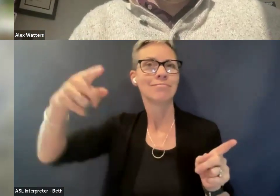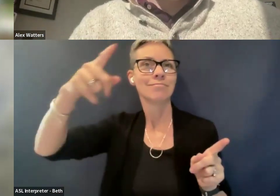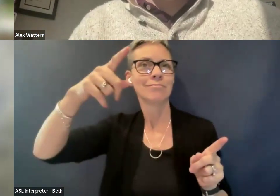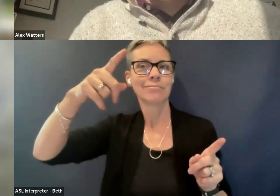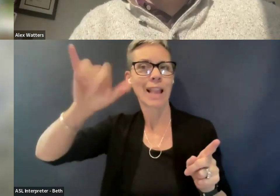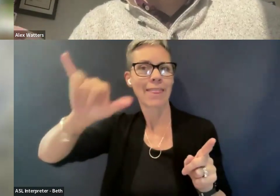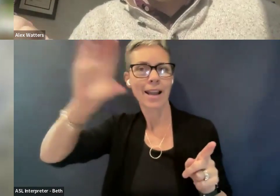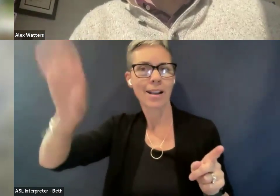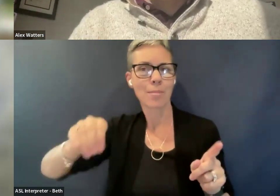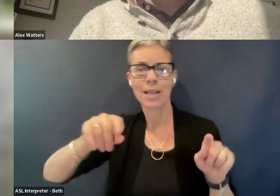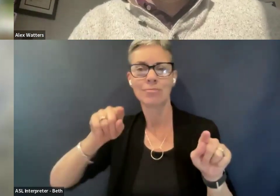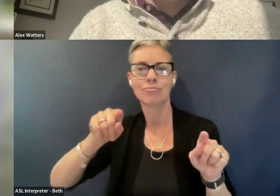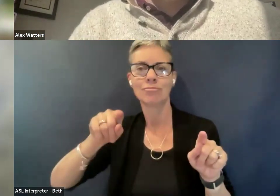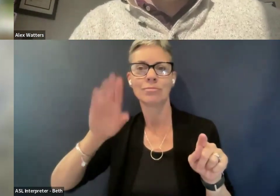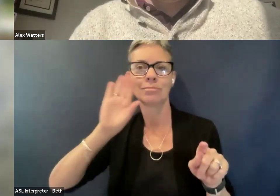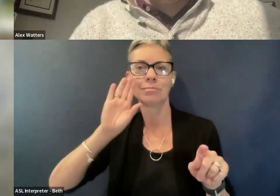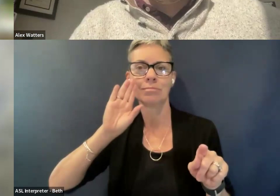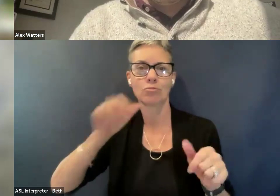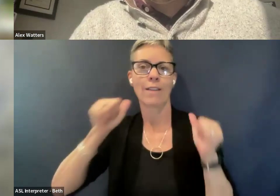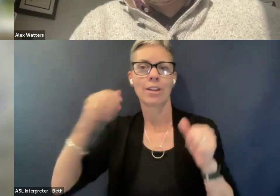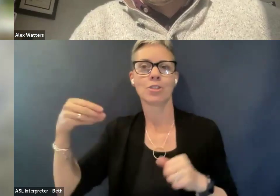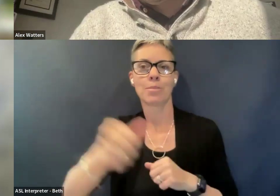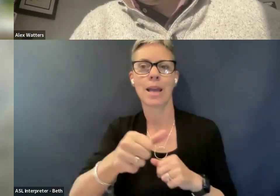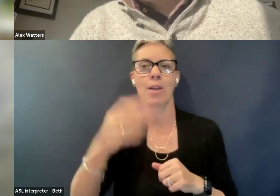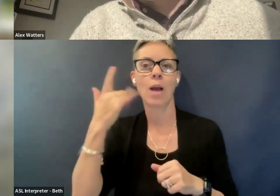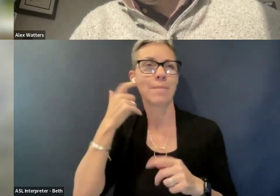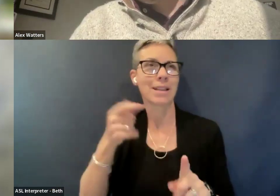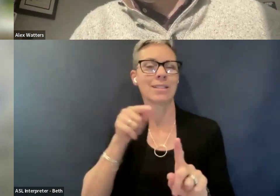are never covering it because it's what they call